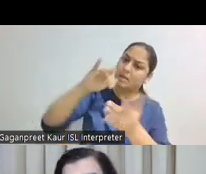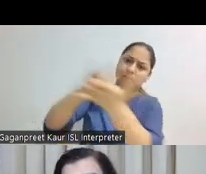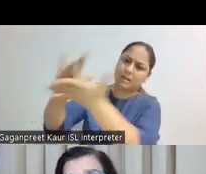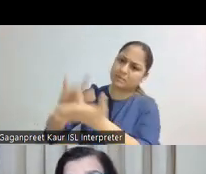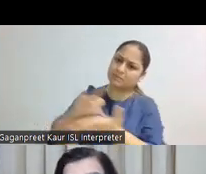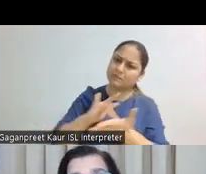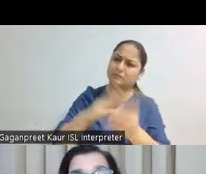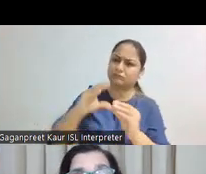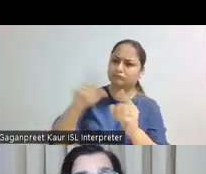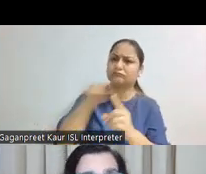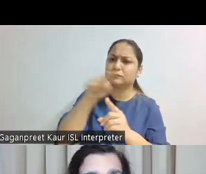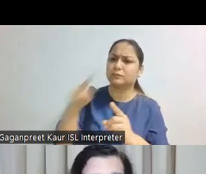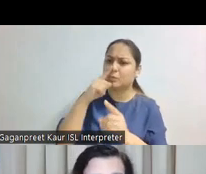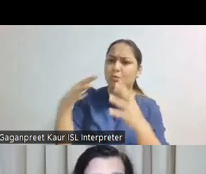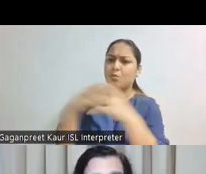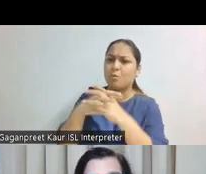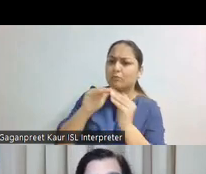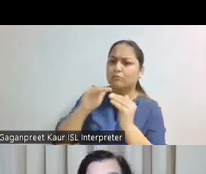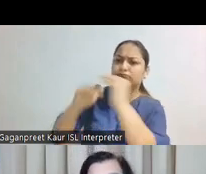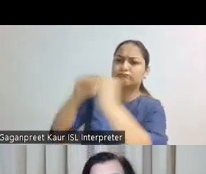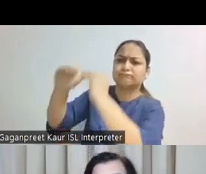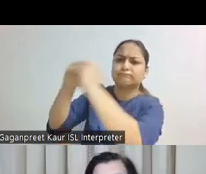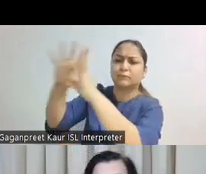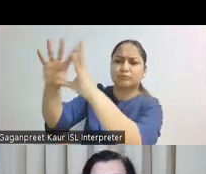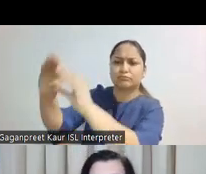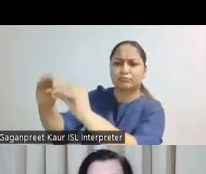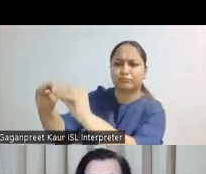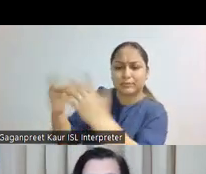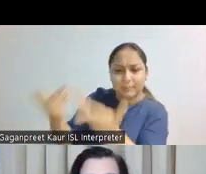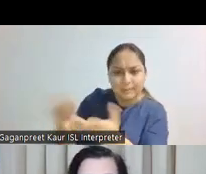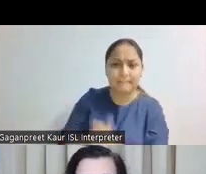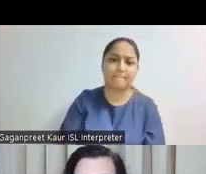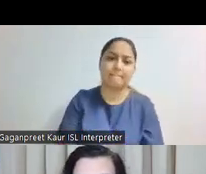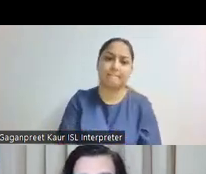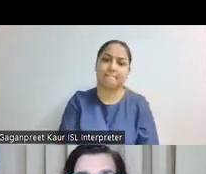decrease of percentage of women as you grow up in the career. Next slide, please.